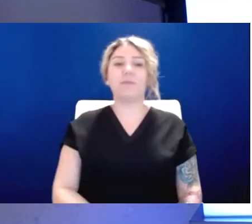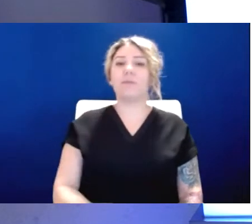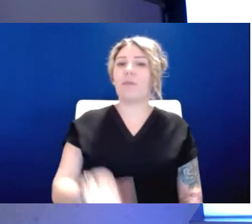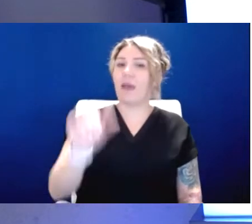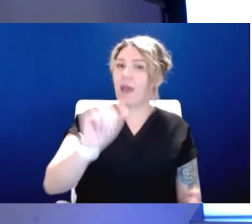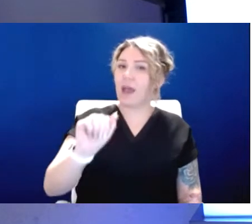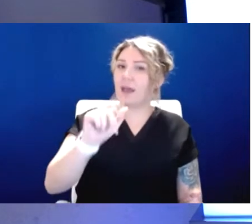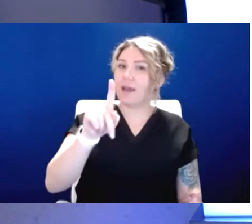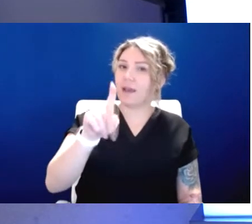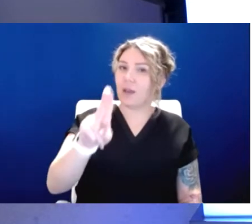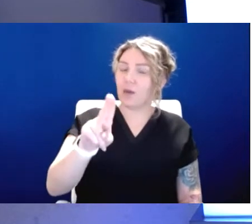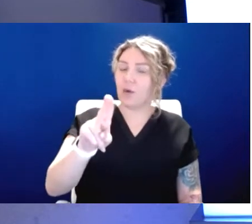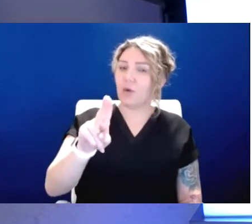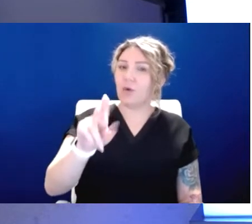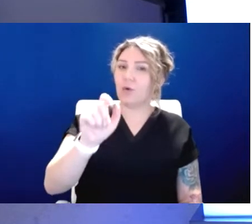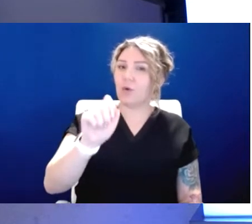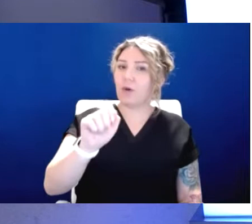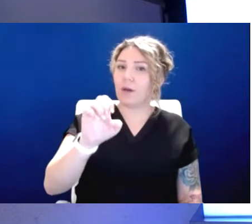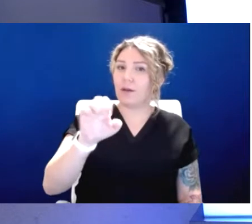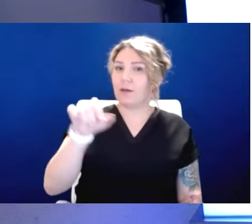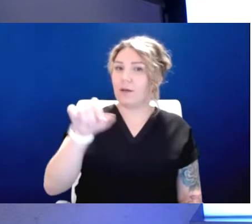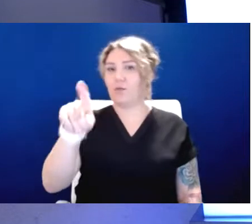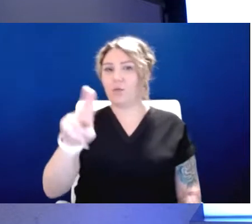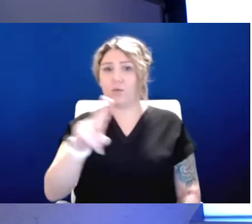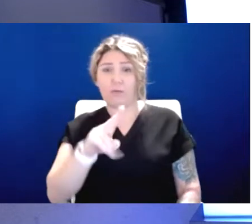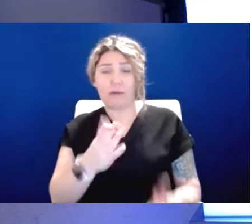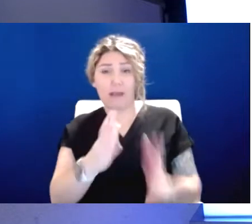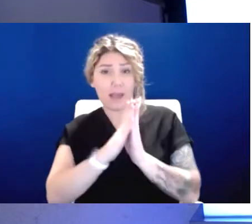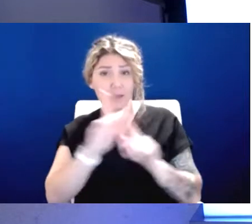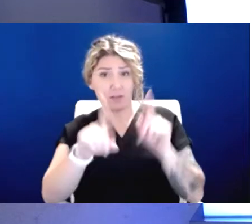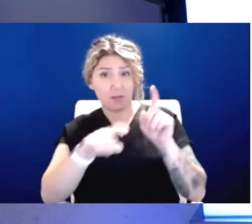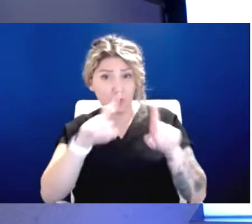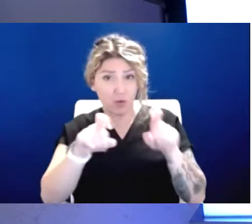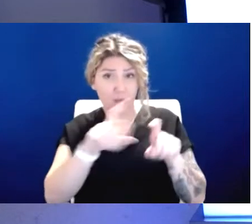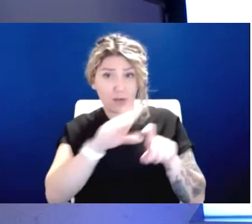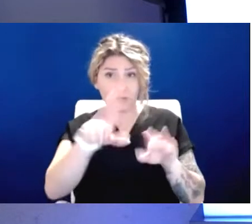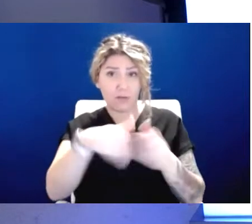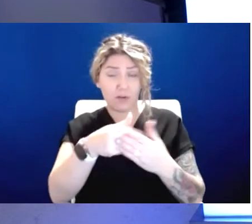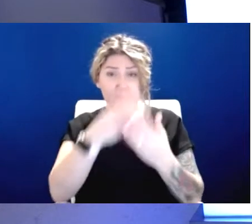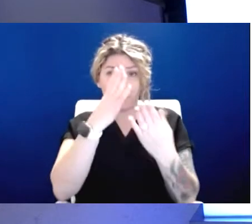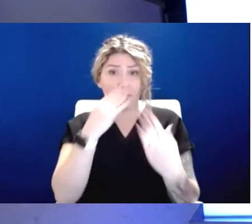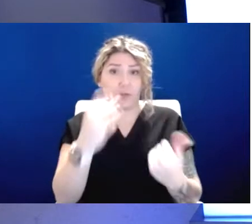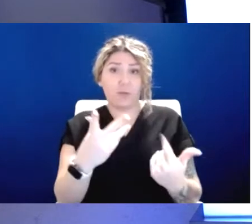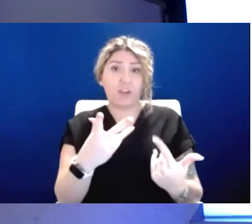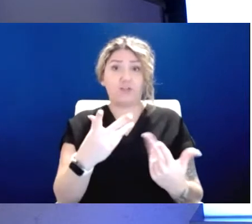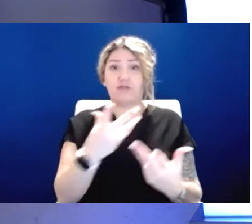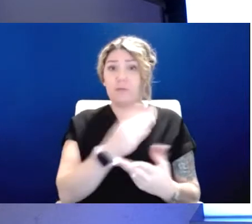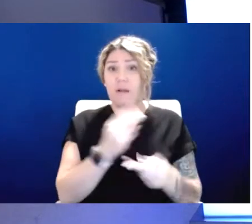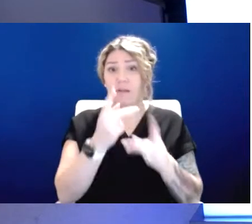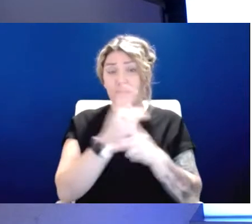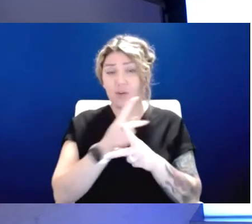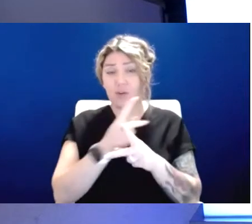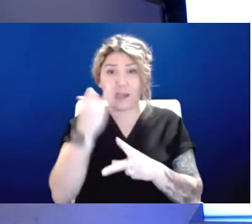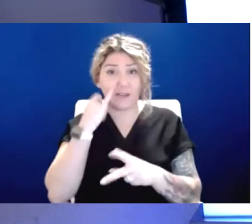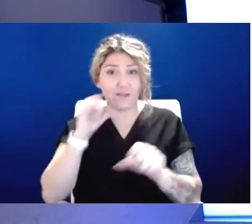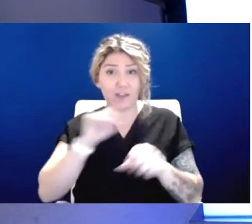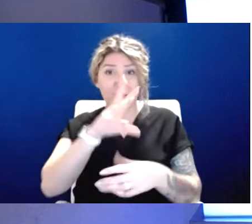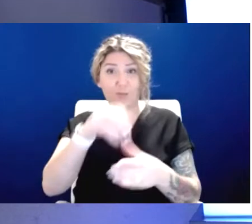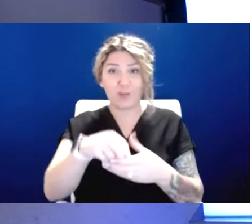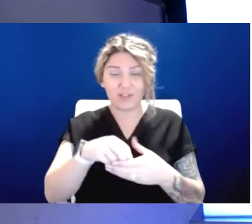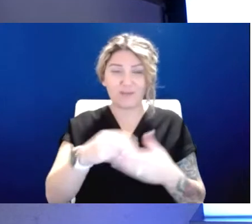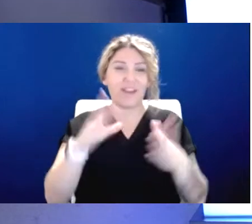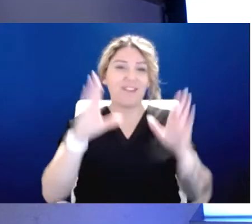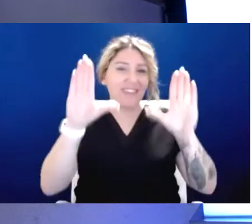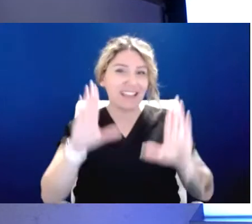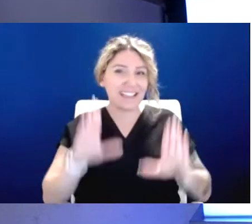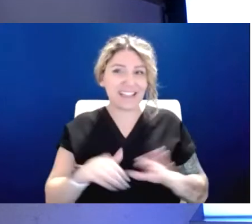pdetcenter@kumc.edu. They could ask questions, and you'll give them all the information they need and find out if they could possibly be able to participate. Yes. Fantastic. Okay, thank you for that.